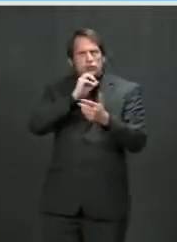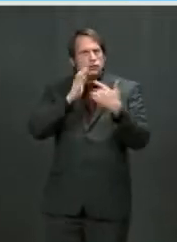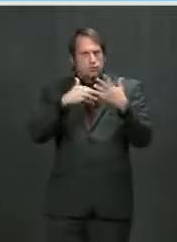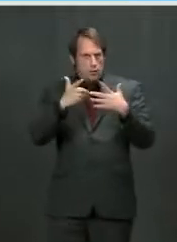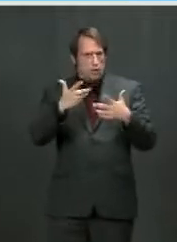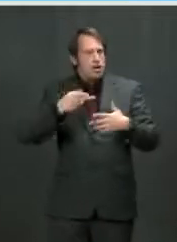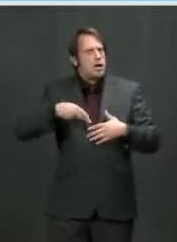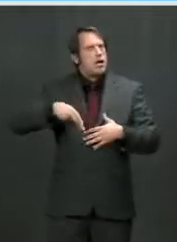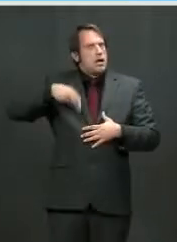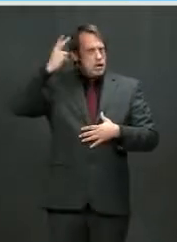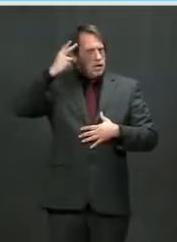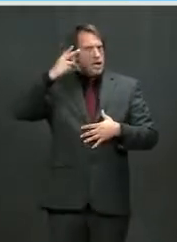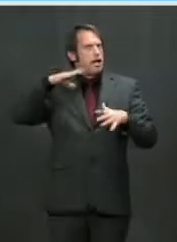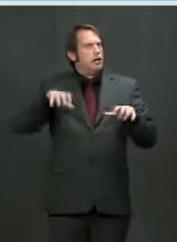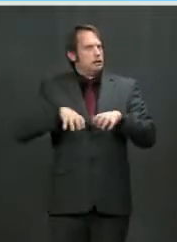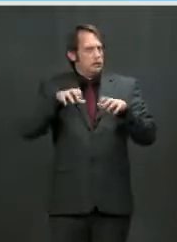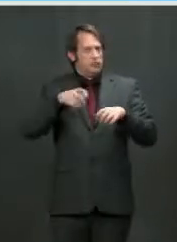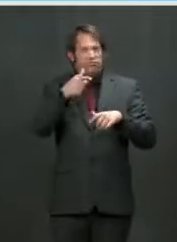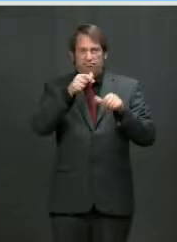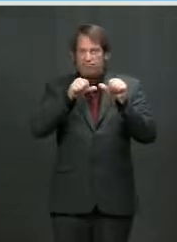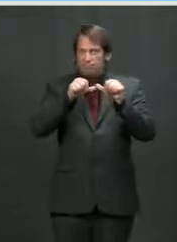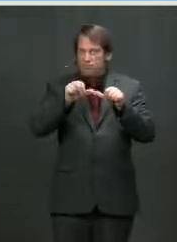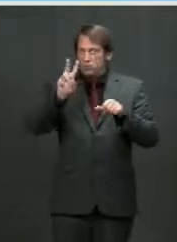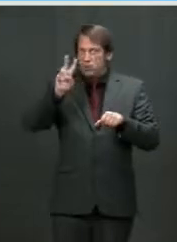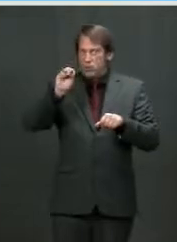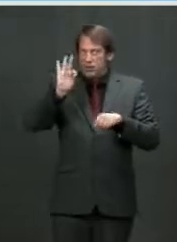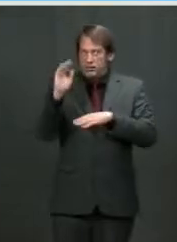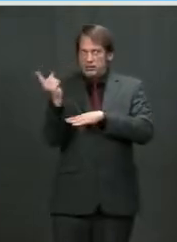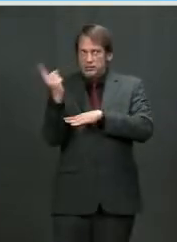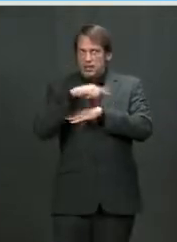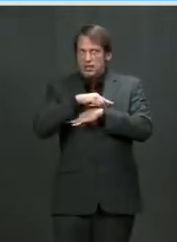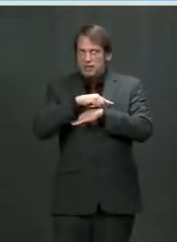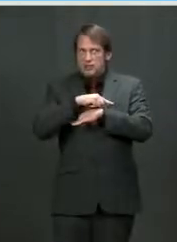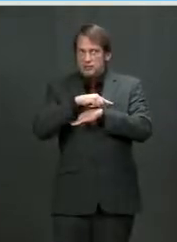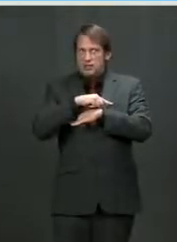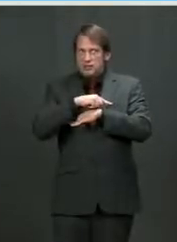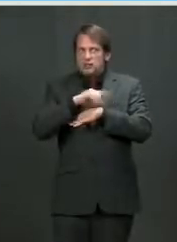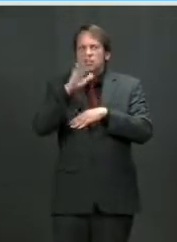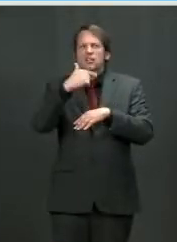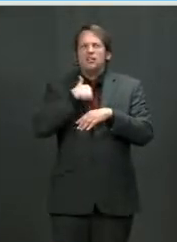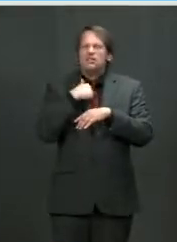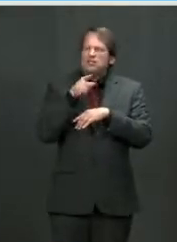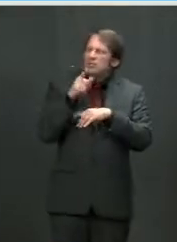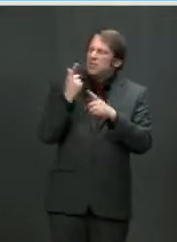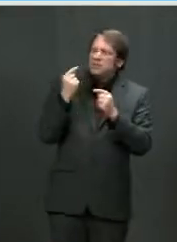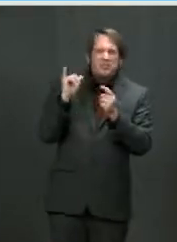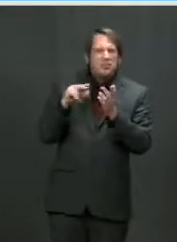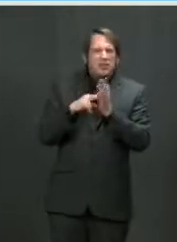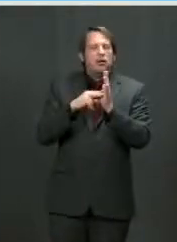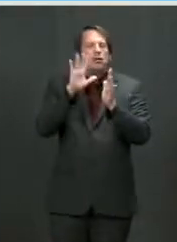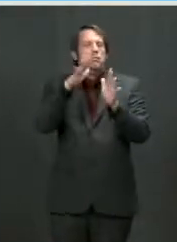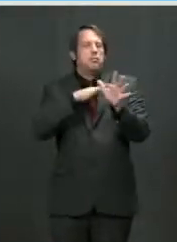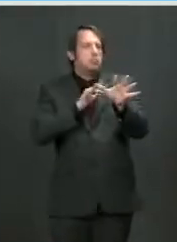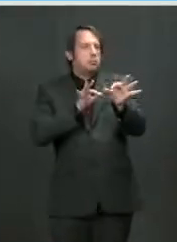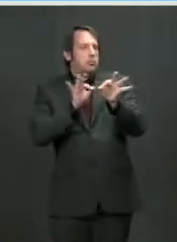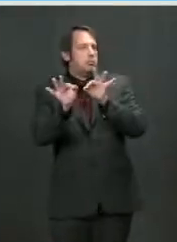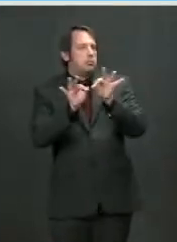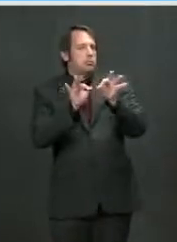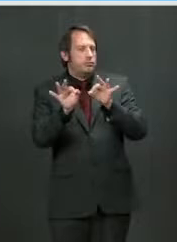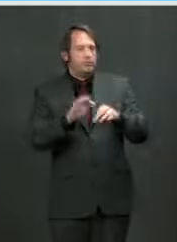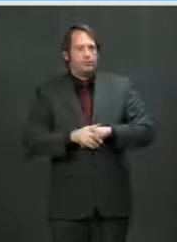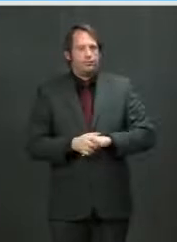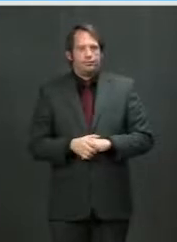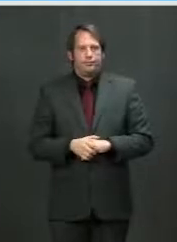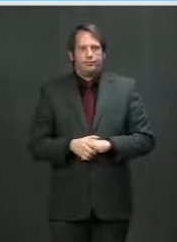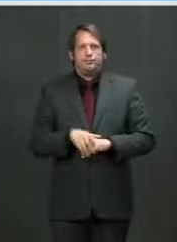3 serological assays. And I'll explain in a second what they are. Next slide. If you look at this